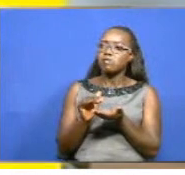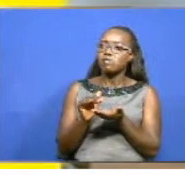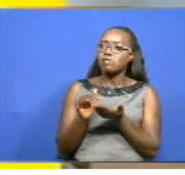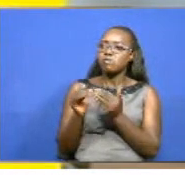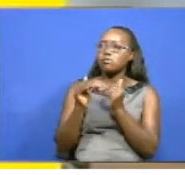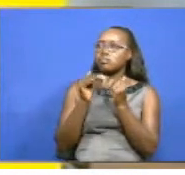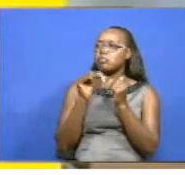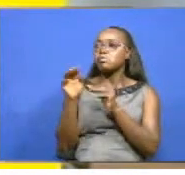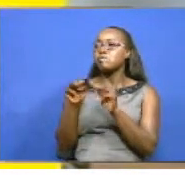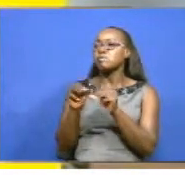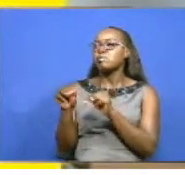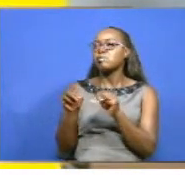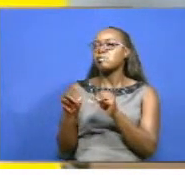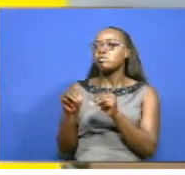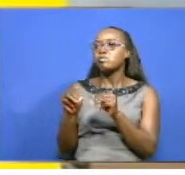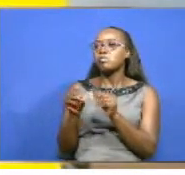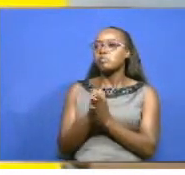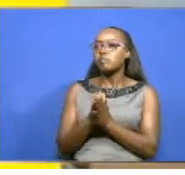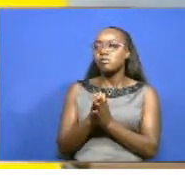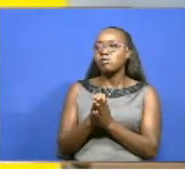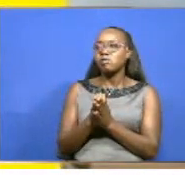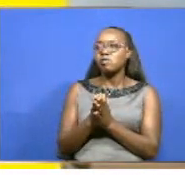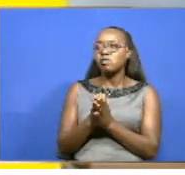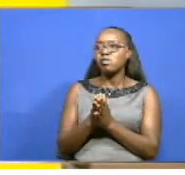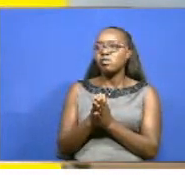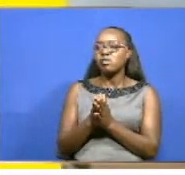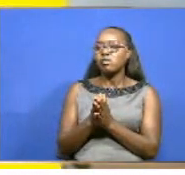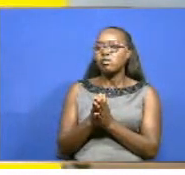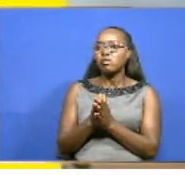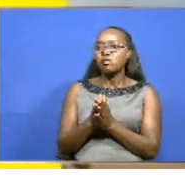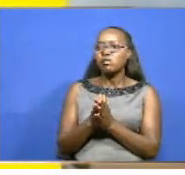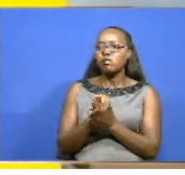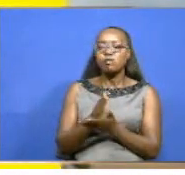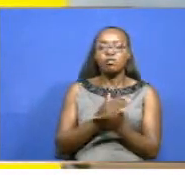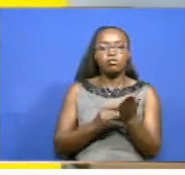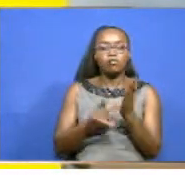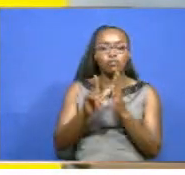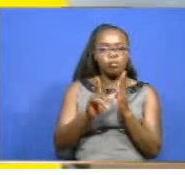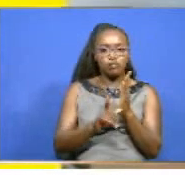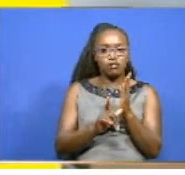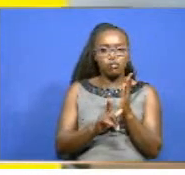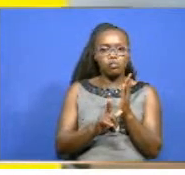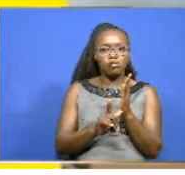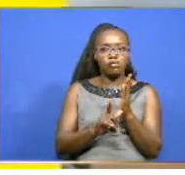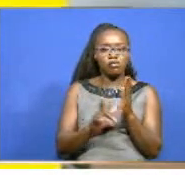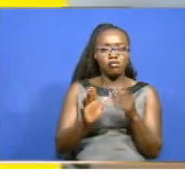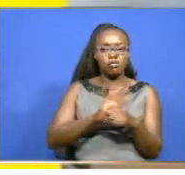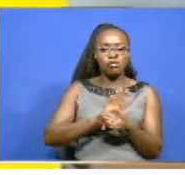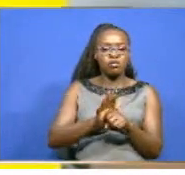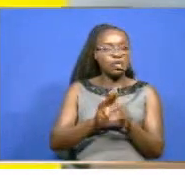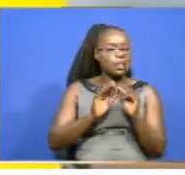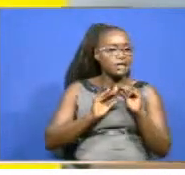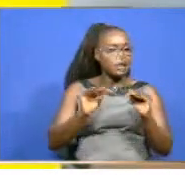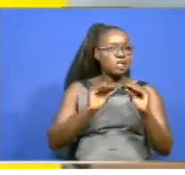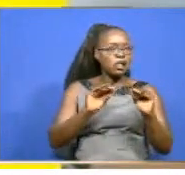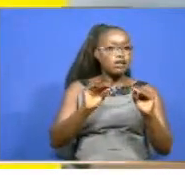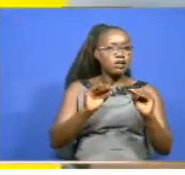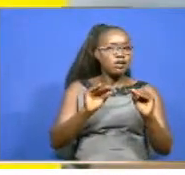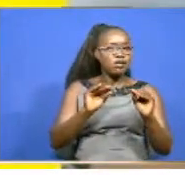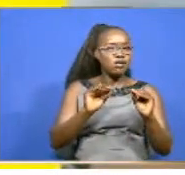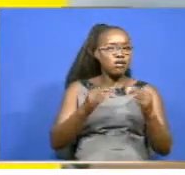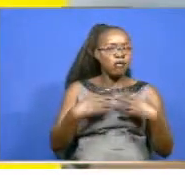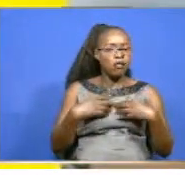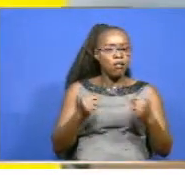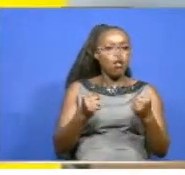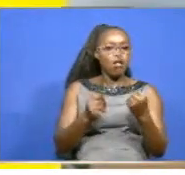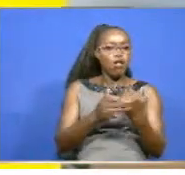that is manageable. All right. You know, let's look at some of the lessons that this pandemic has taught us. If you look at our